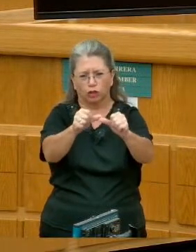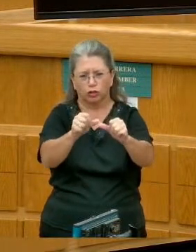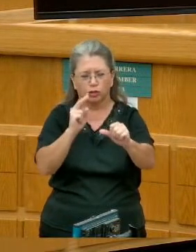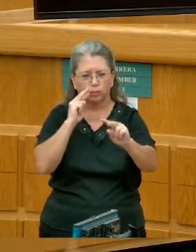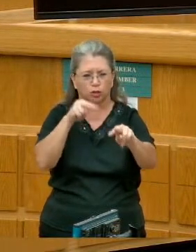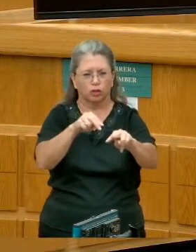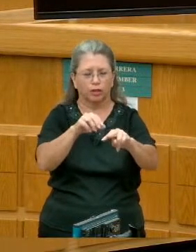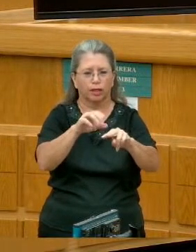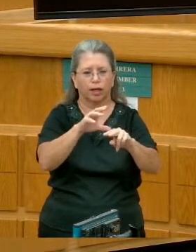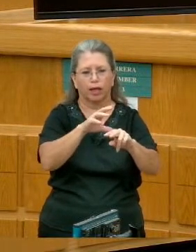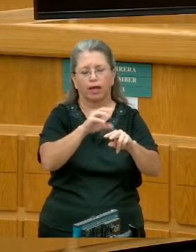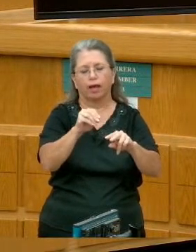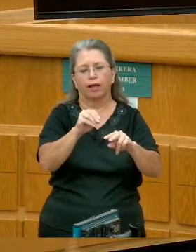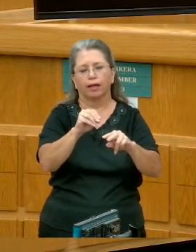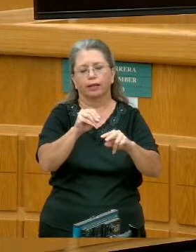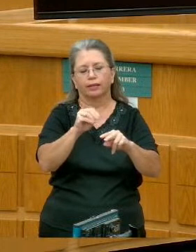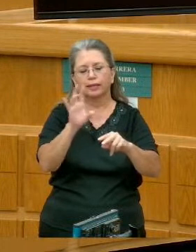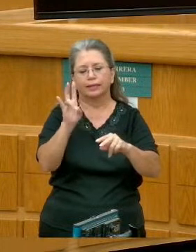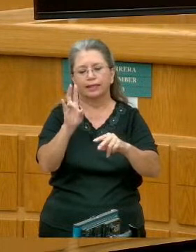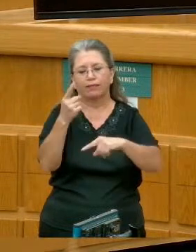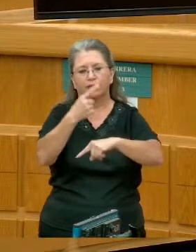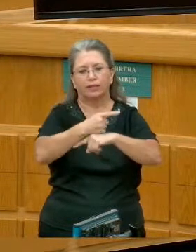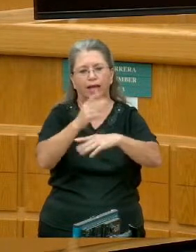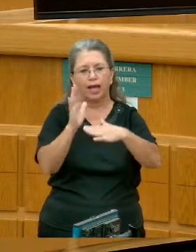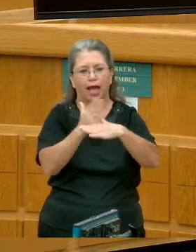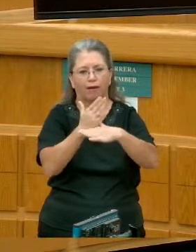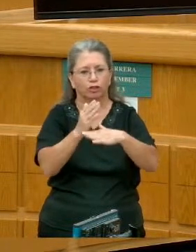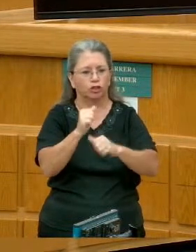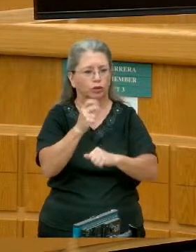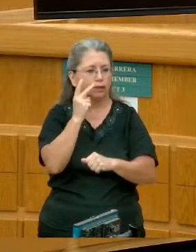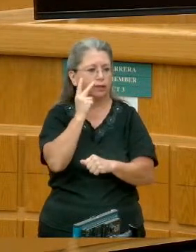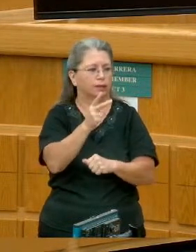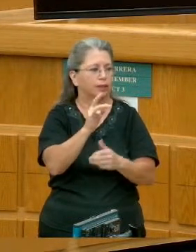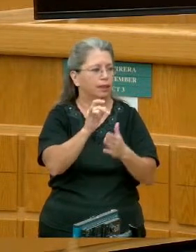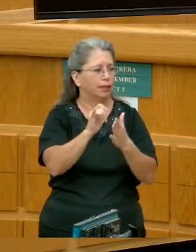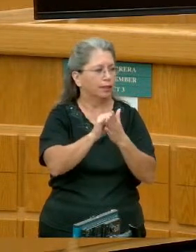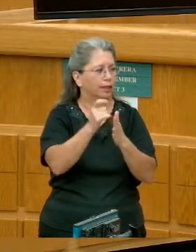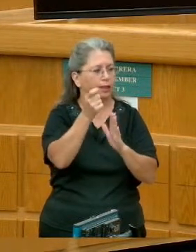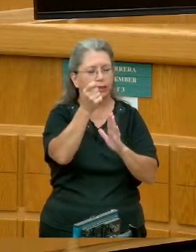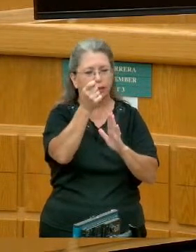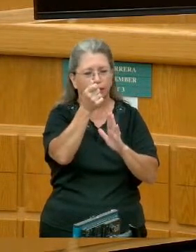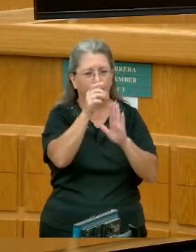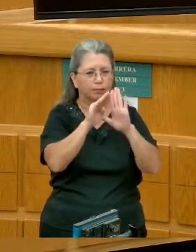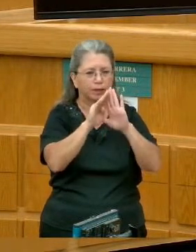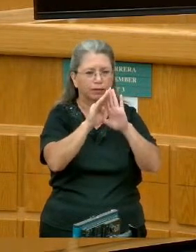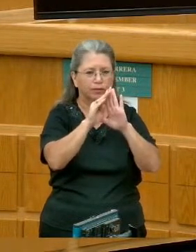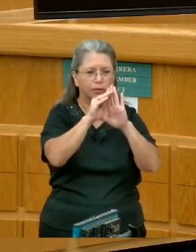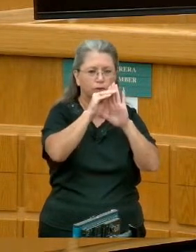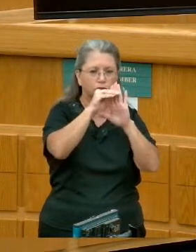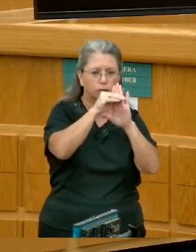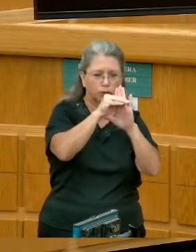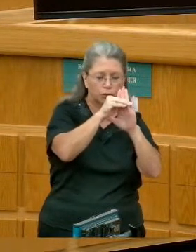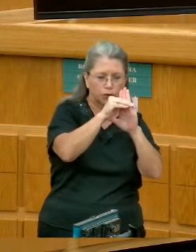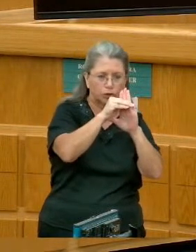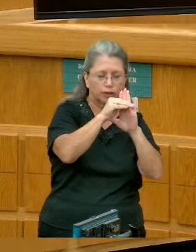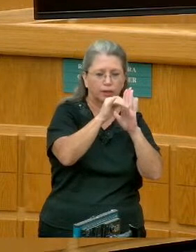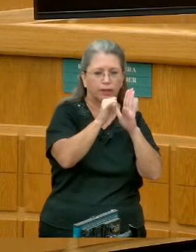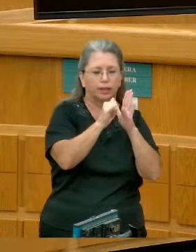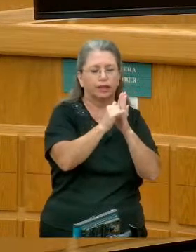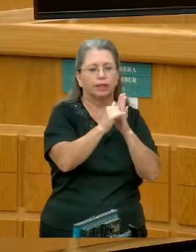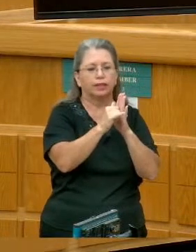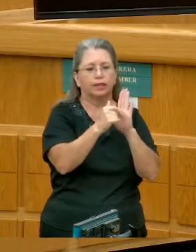running 7-day average. So you can see the curves beginning to turn a little bit, and that's reflective of the